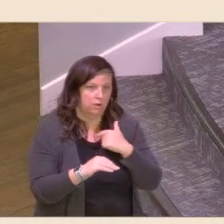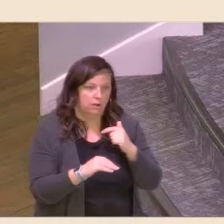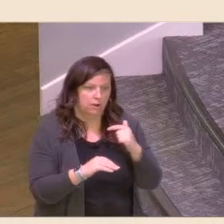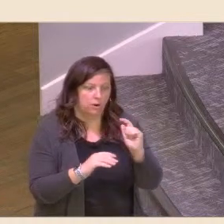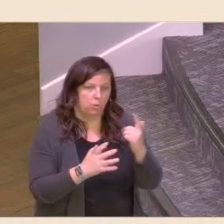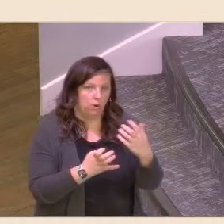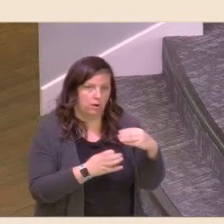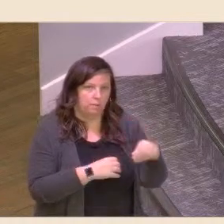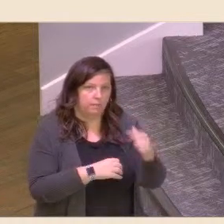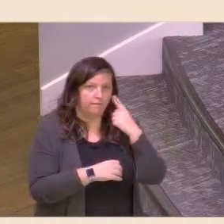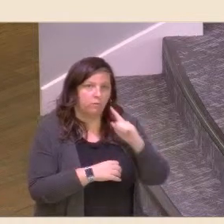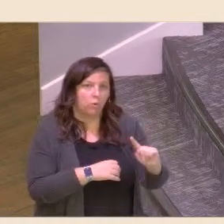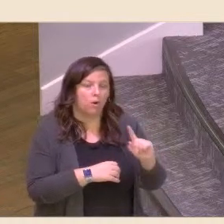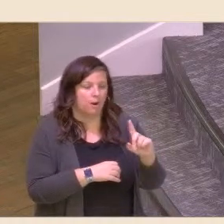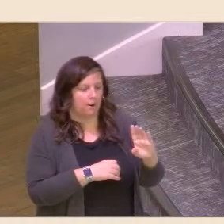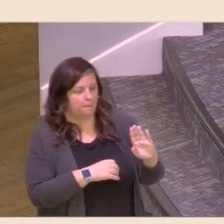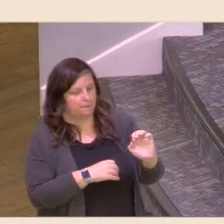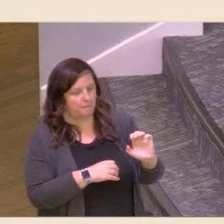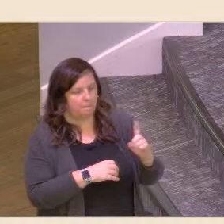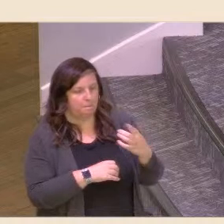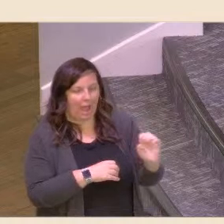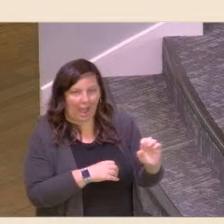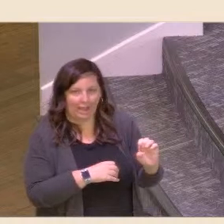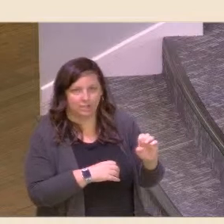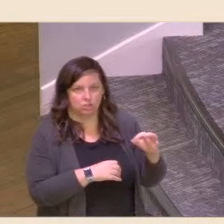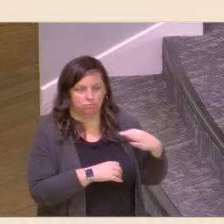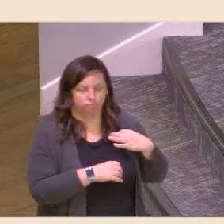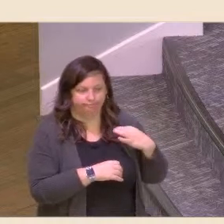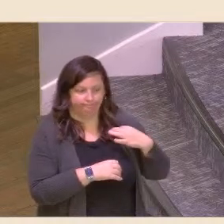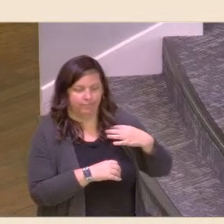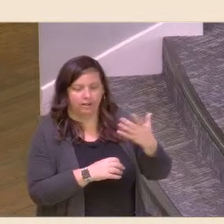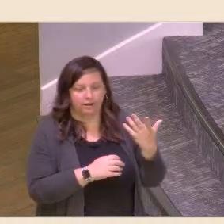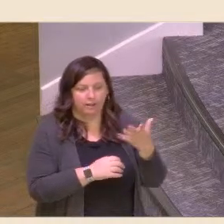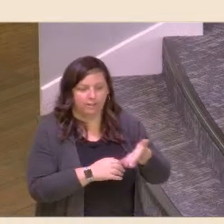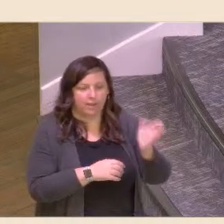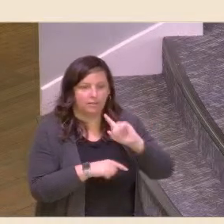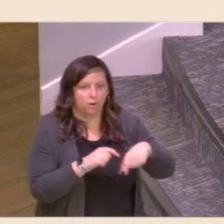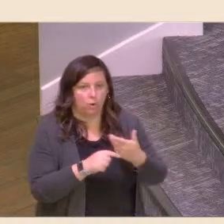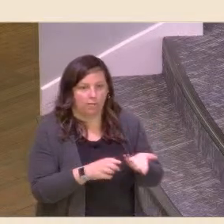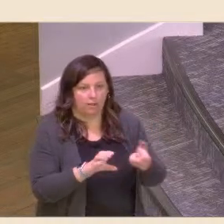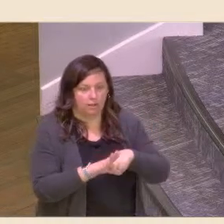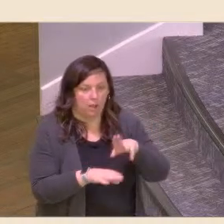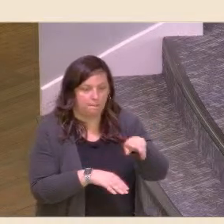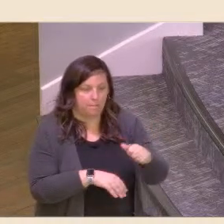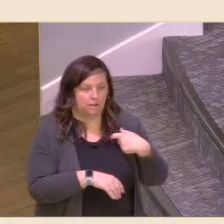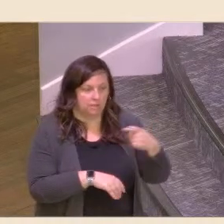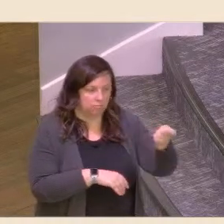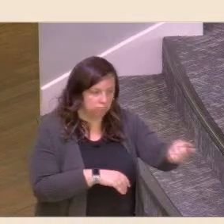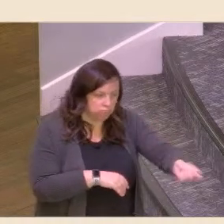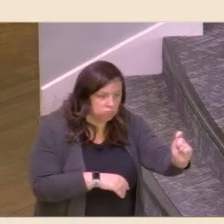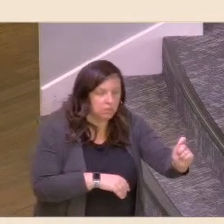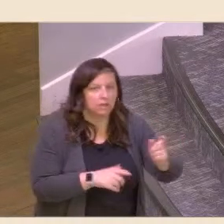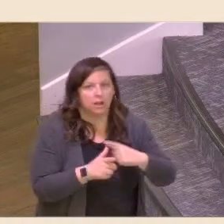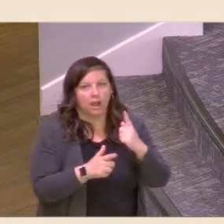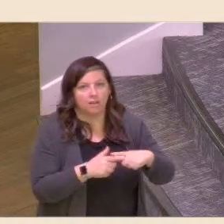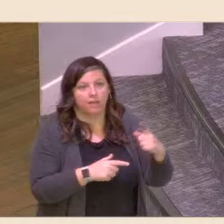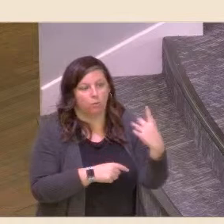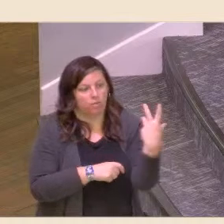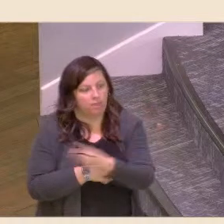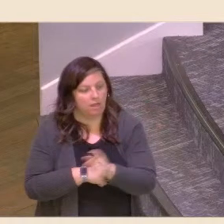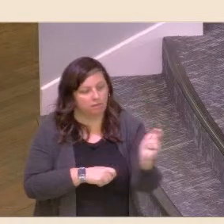on the bus, they bop a system. When they get off, they bop it as well, so there's always kind of like that